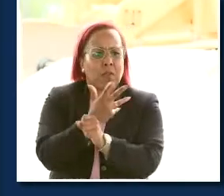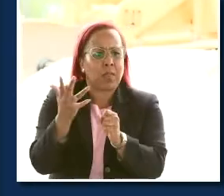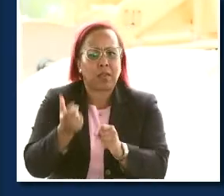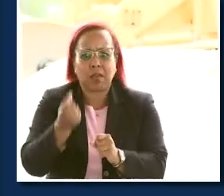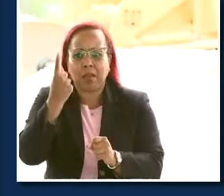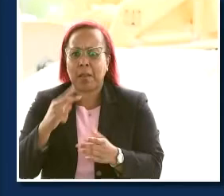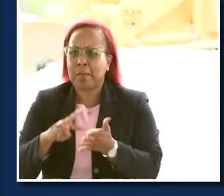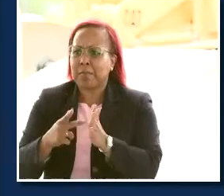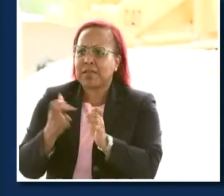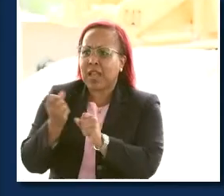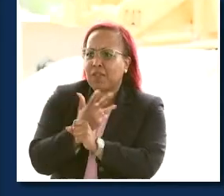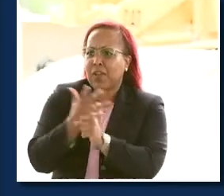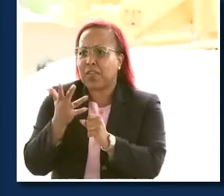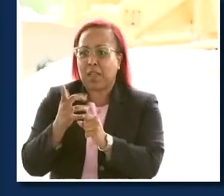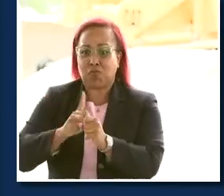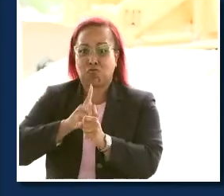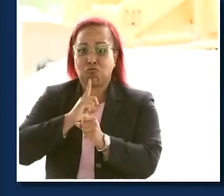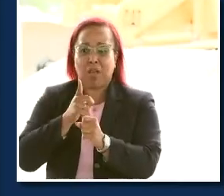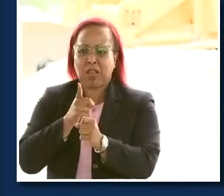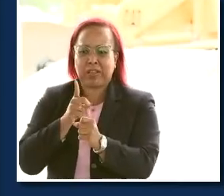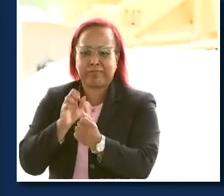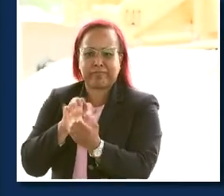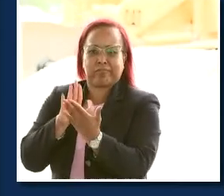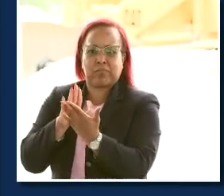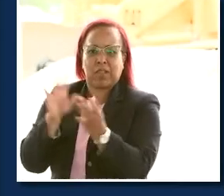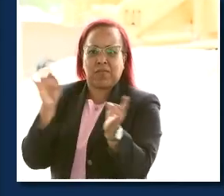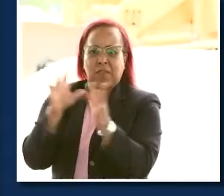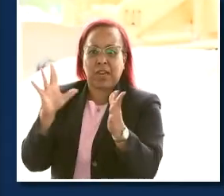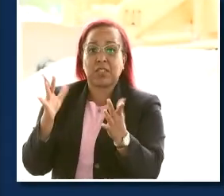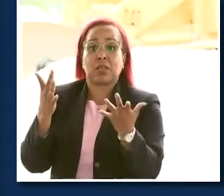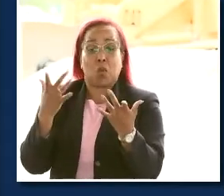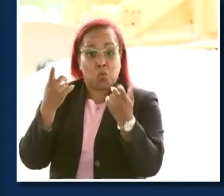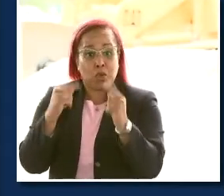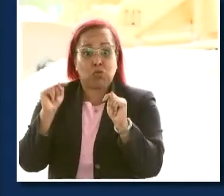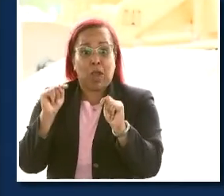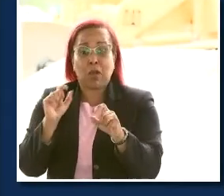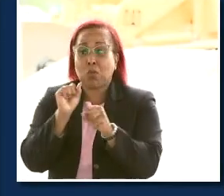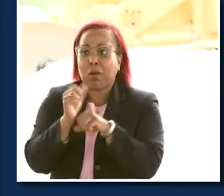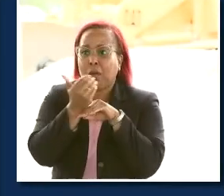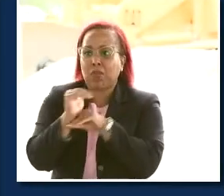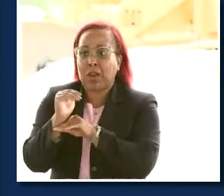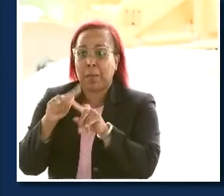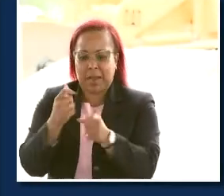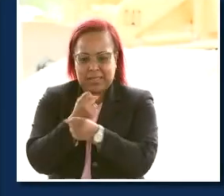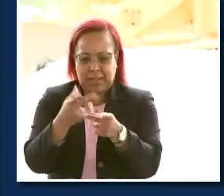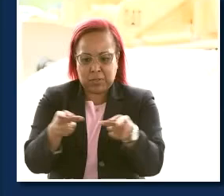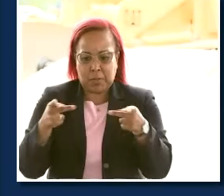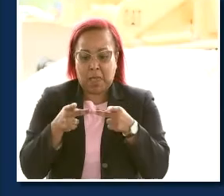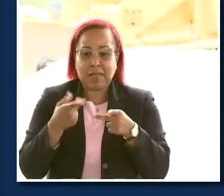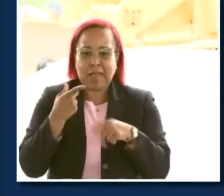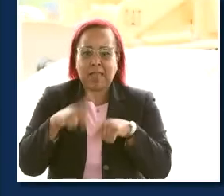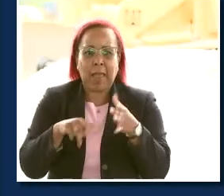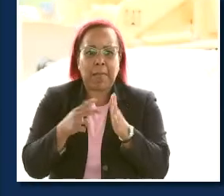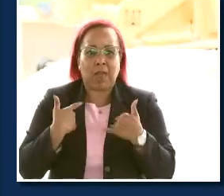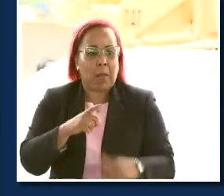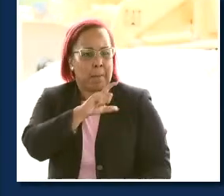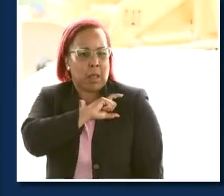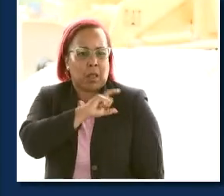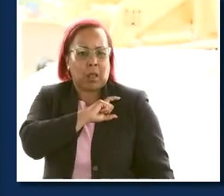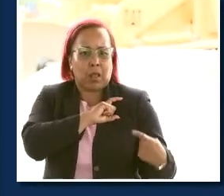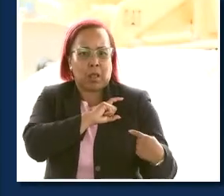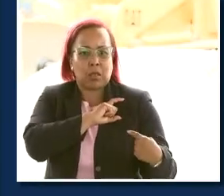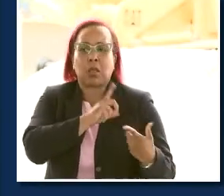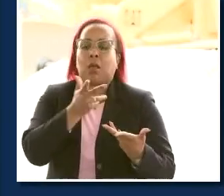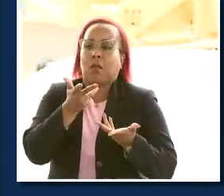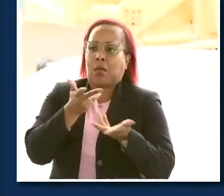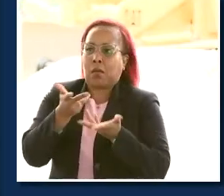It means everything against violence. We try to work at every night, but safe space can't mean having the police